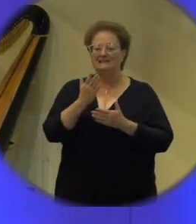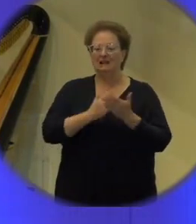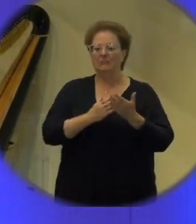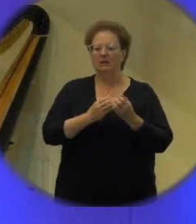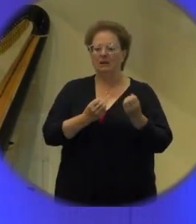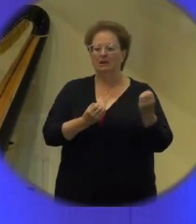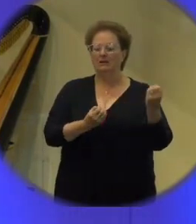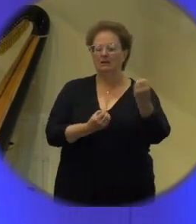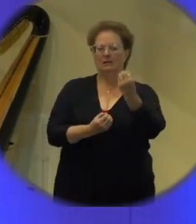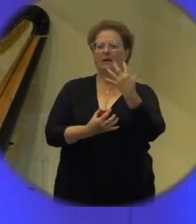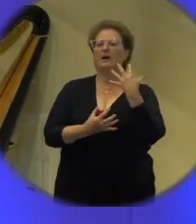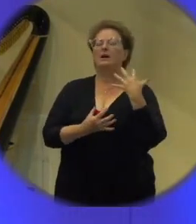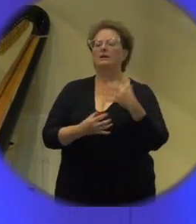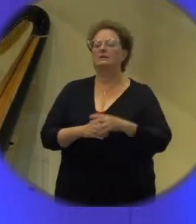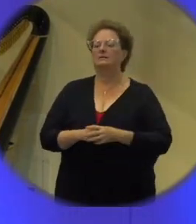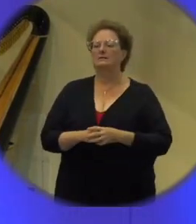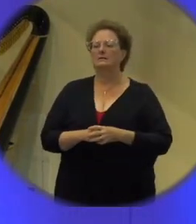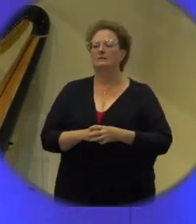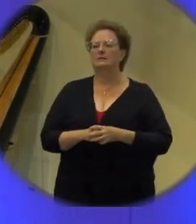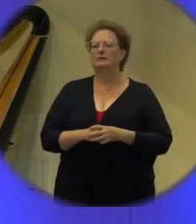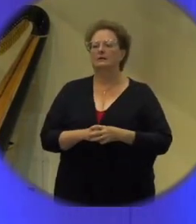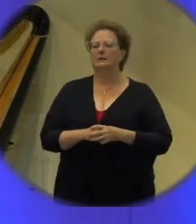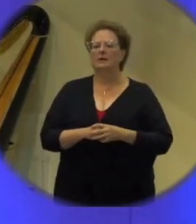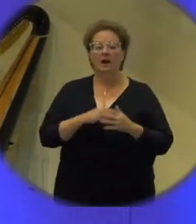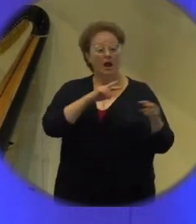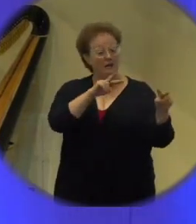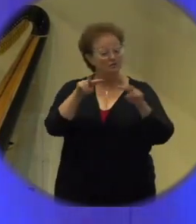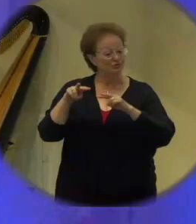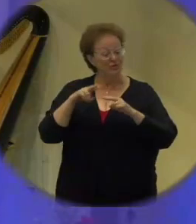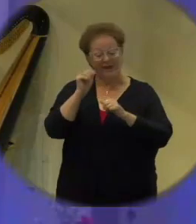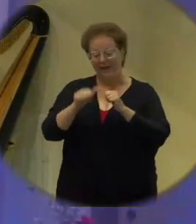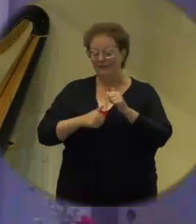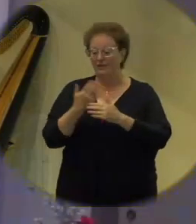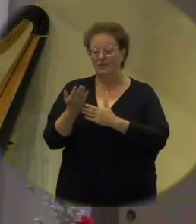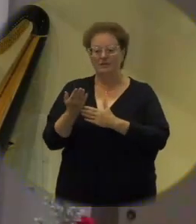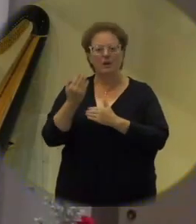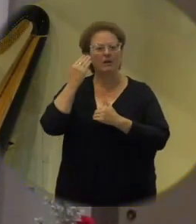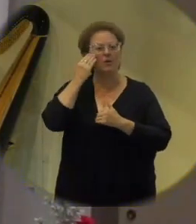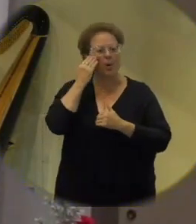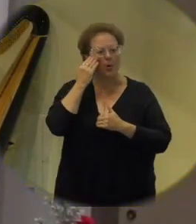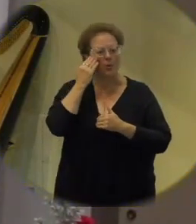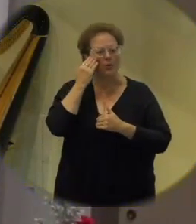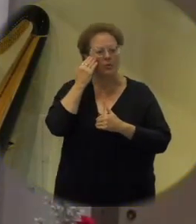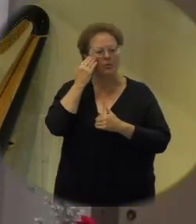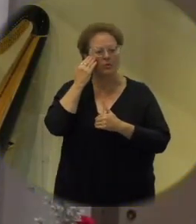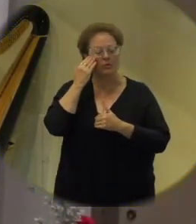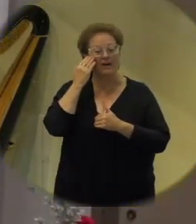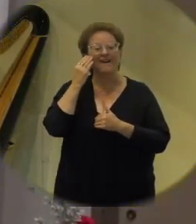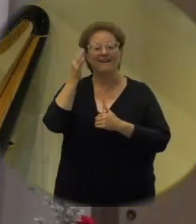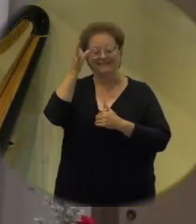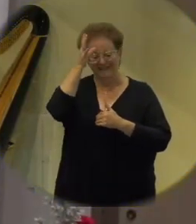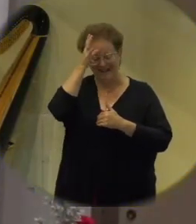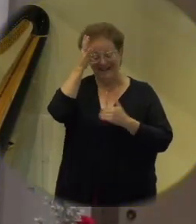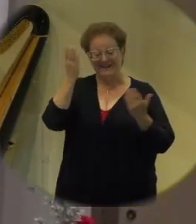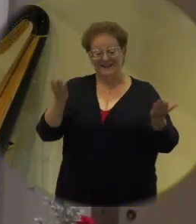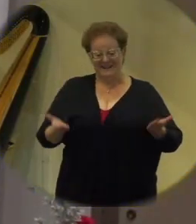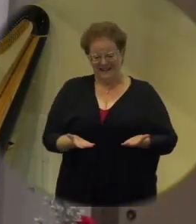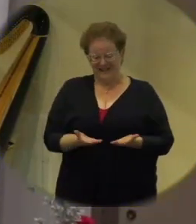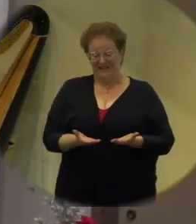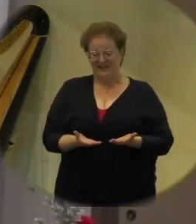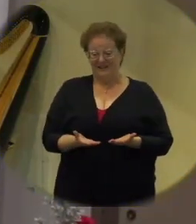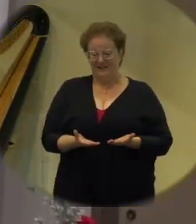And he said, now, Gregory, I've checked everything, but know this. I'm here. You